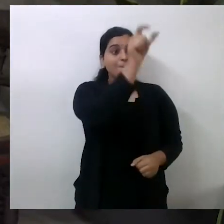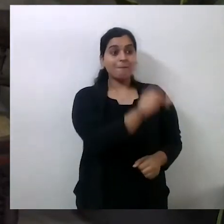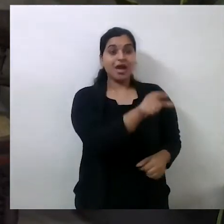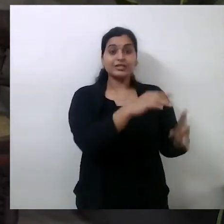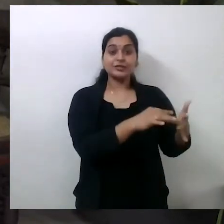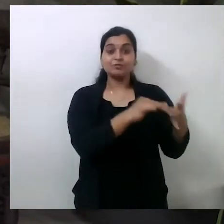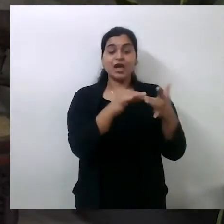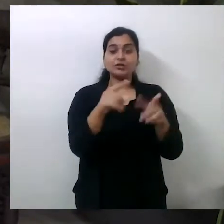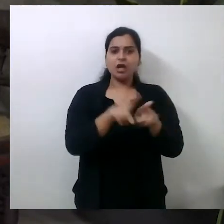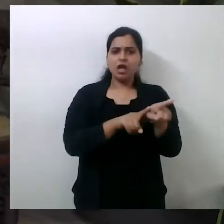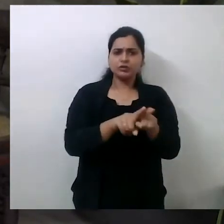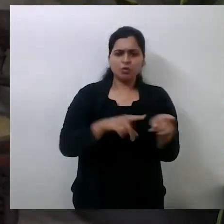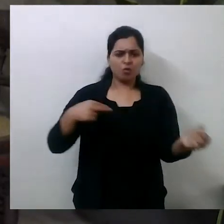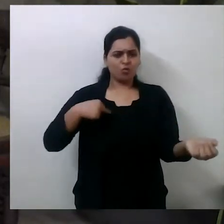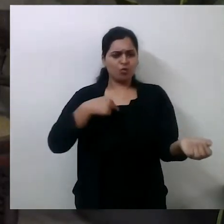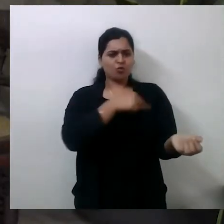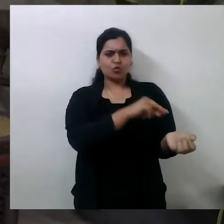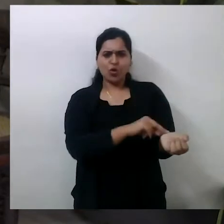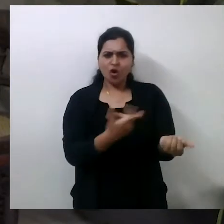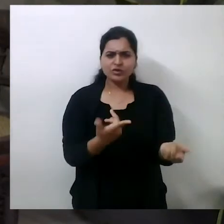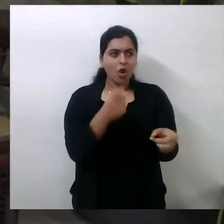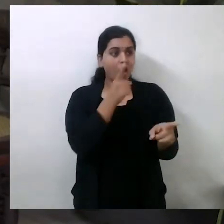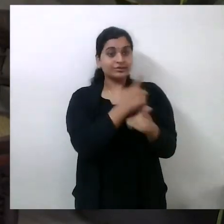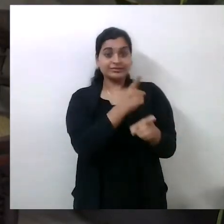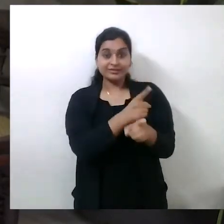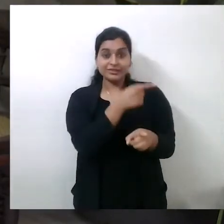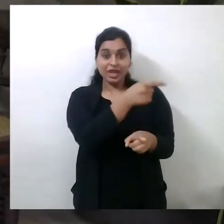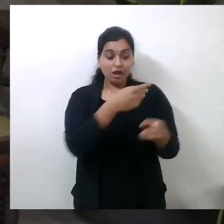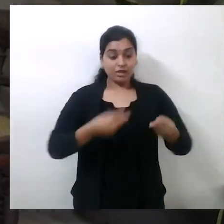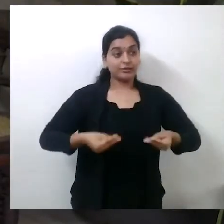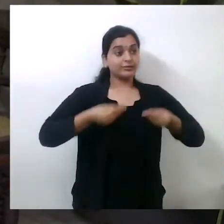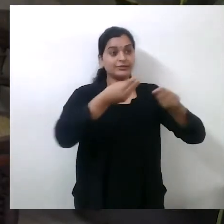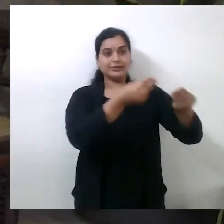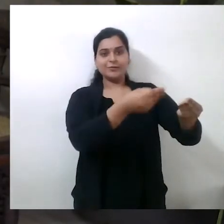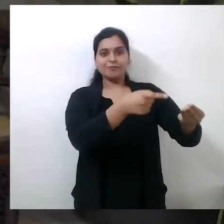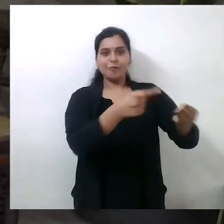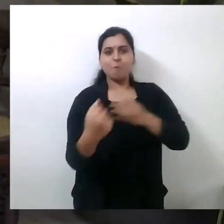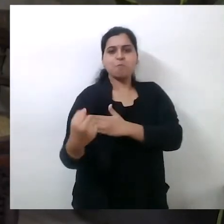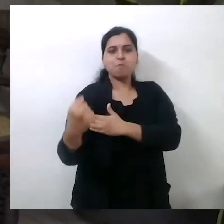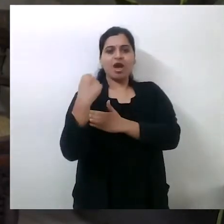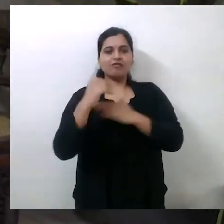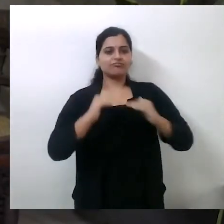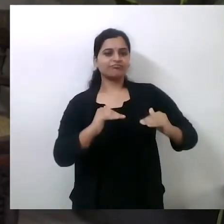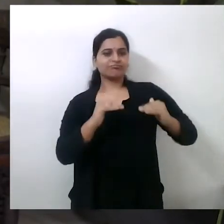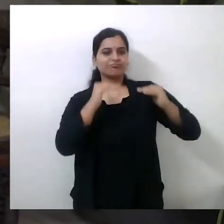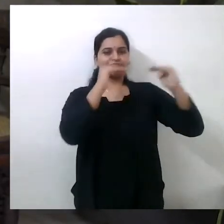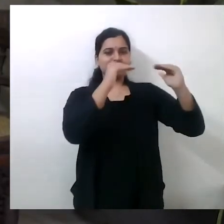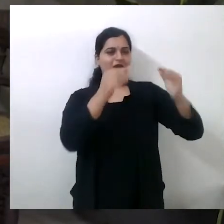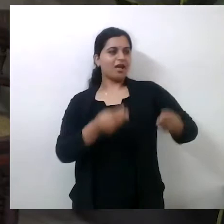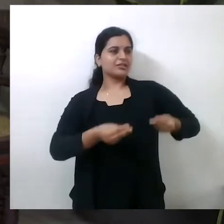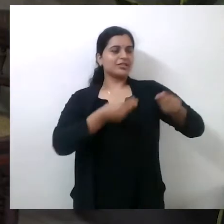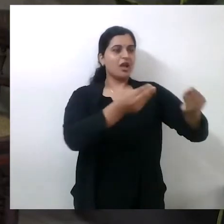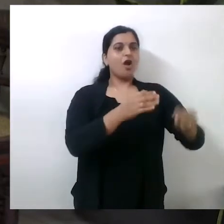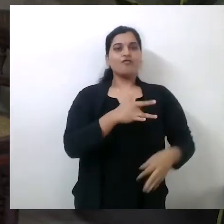gave a person of nobility or a doctor or a learned man or a priest just an elevated seat, just slightly off the ground,